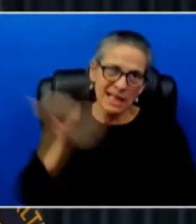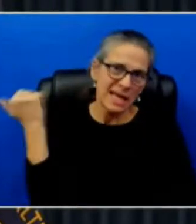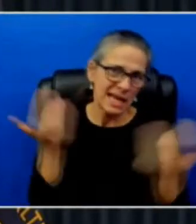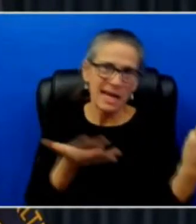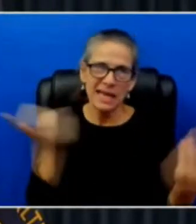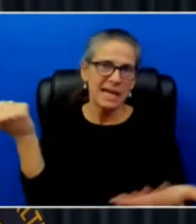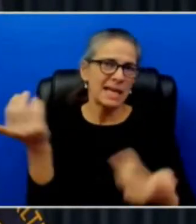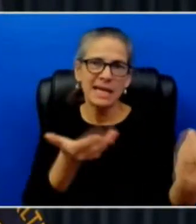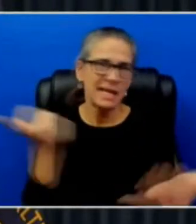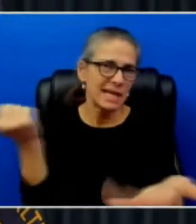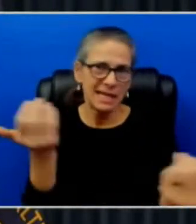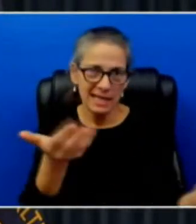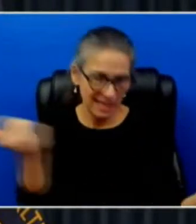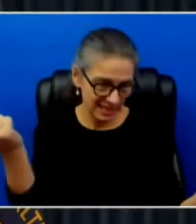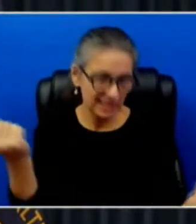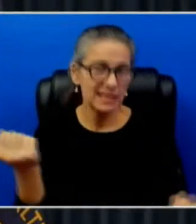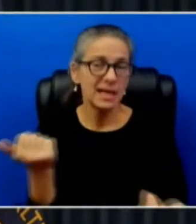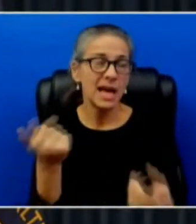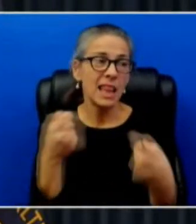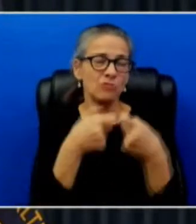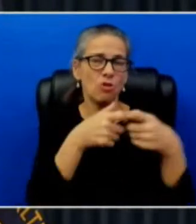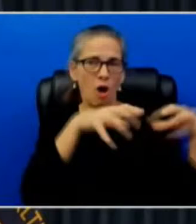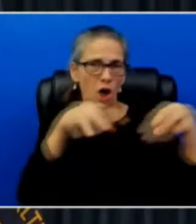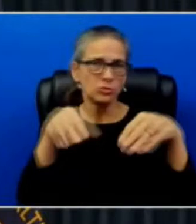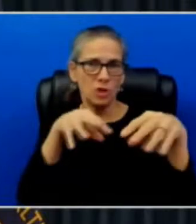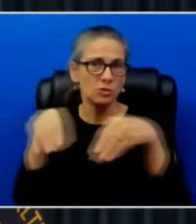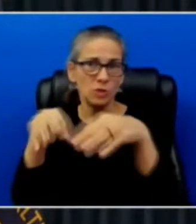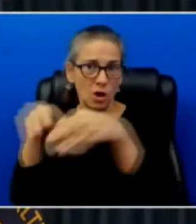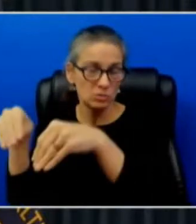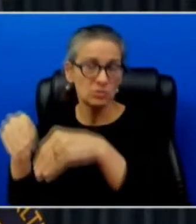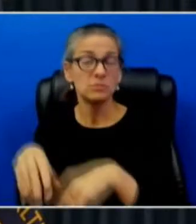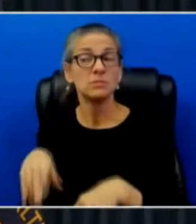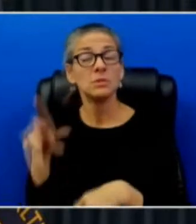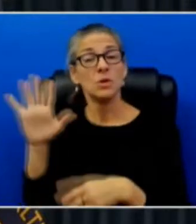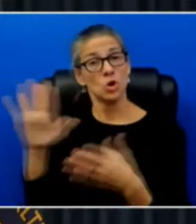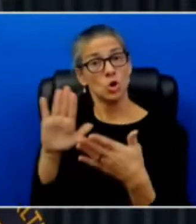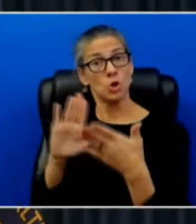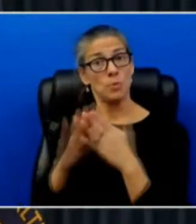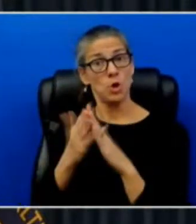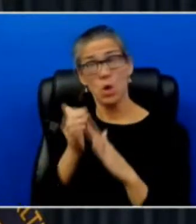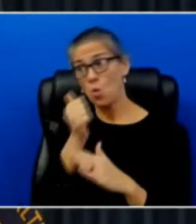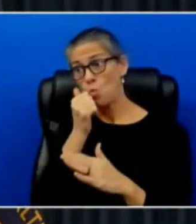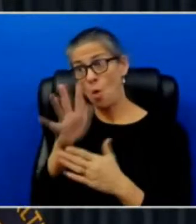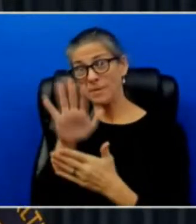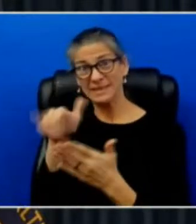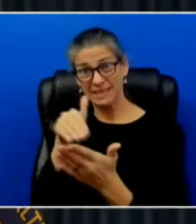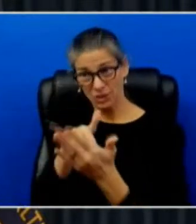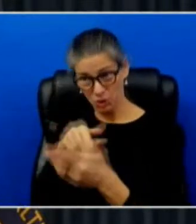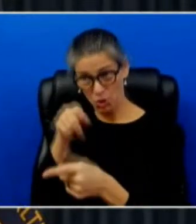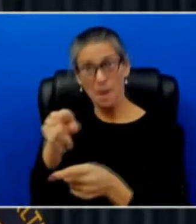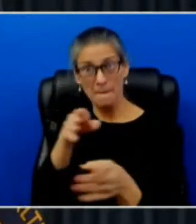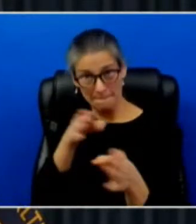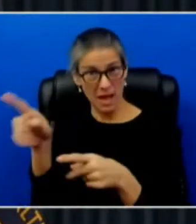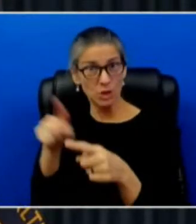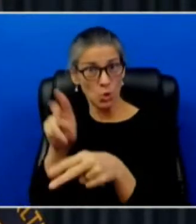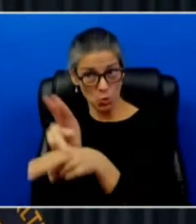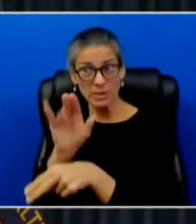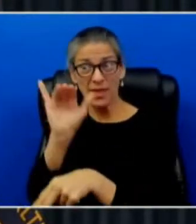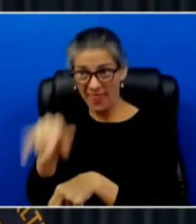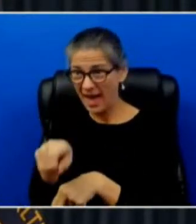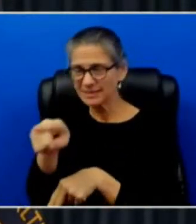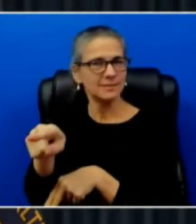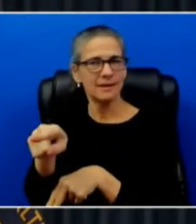50% right now. One of the community warming centers that was scheduled to be used has lost its power. He's converted that over to